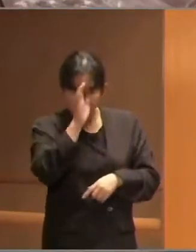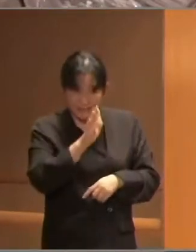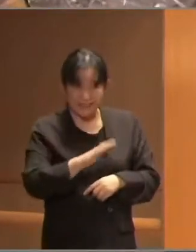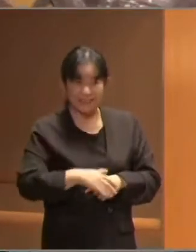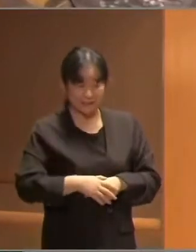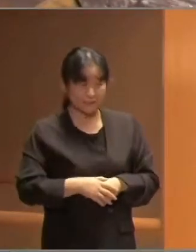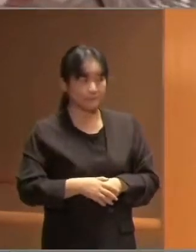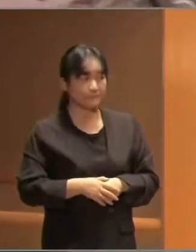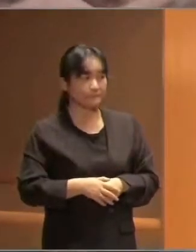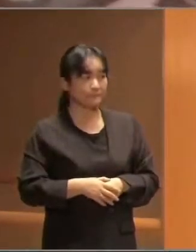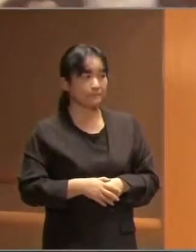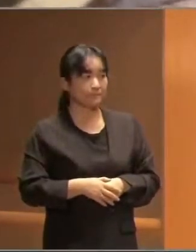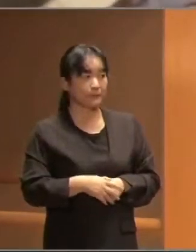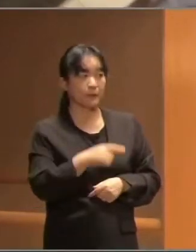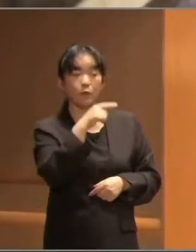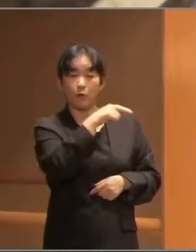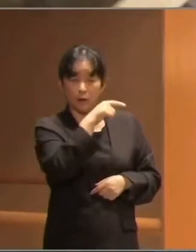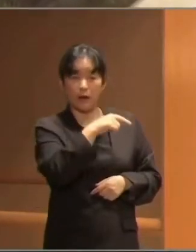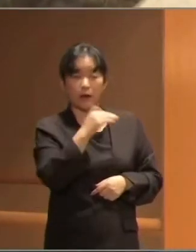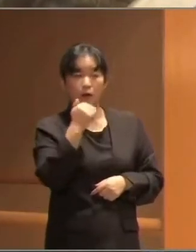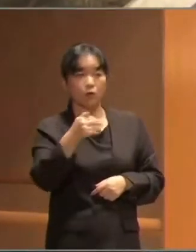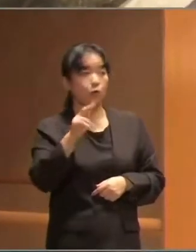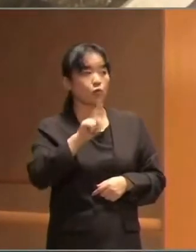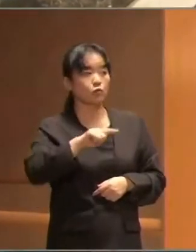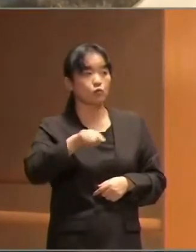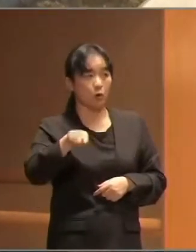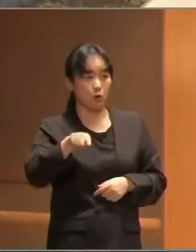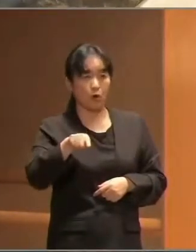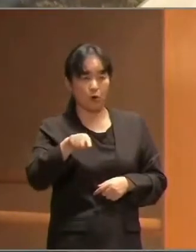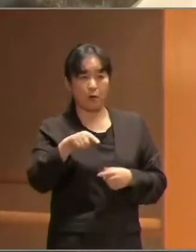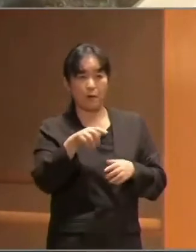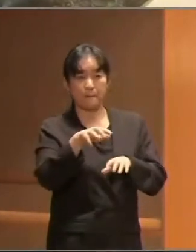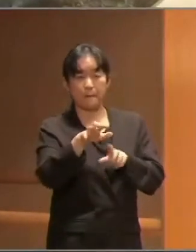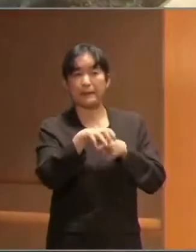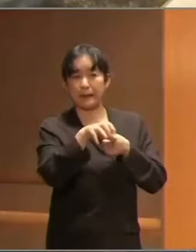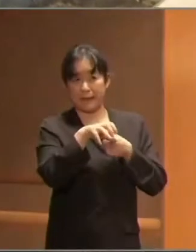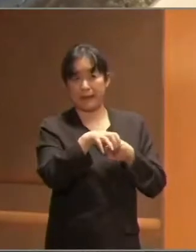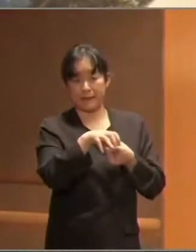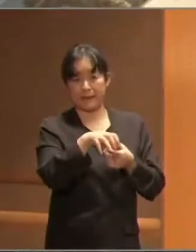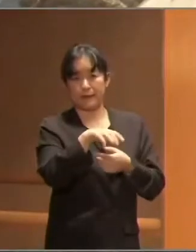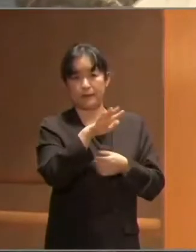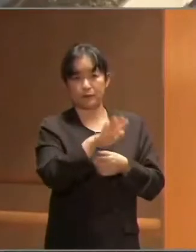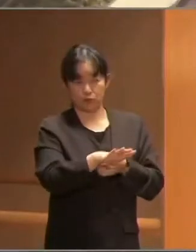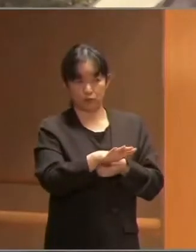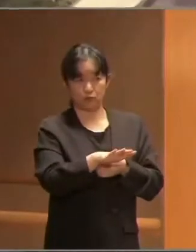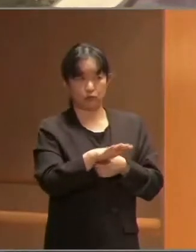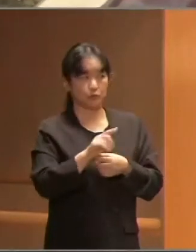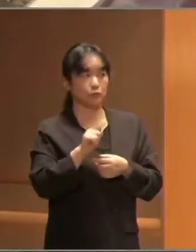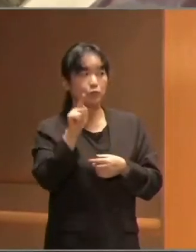Please allow me to be very analog. And this is the mulberry